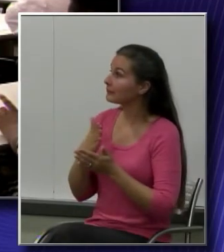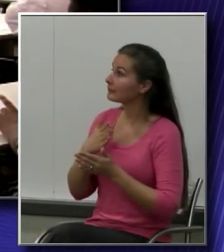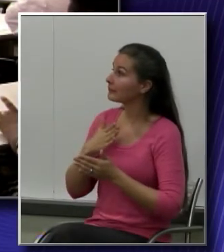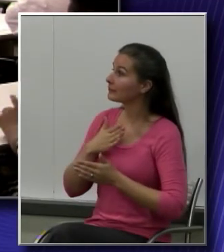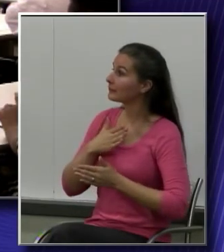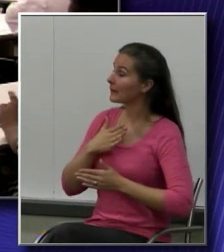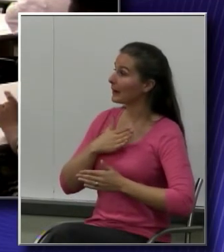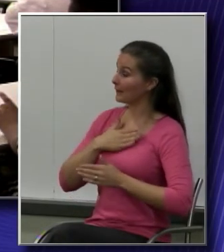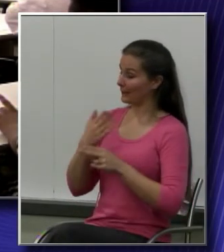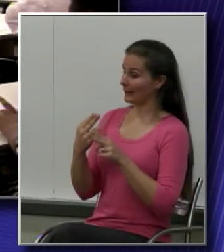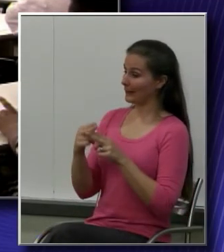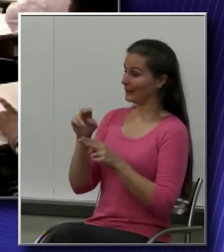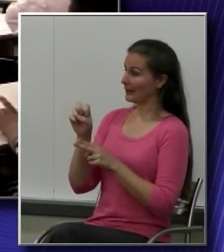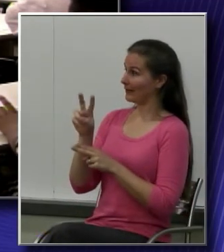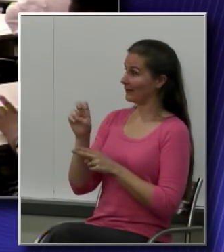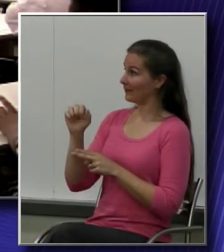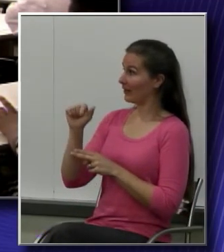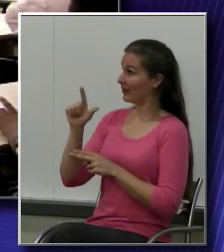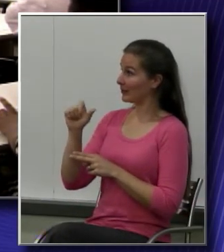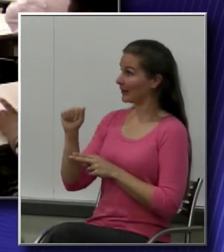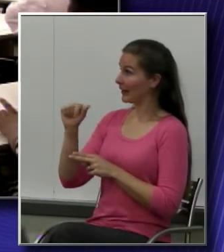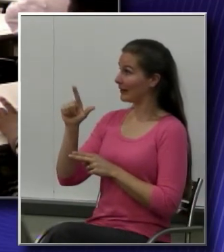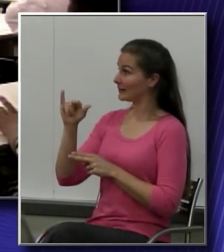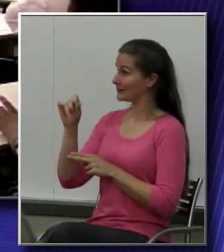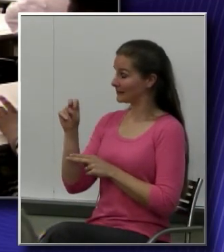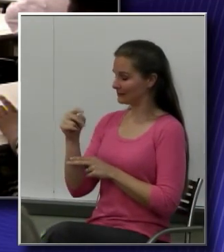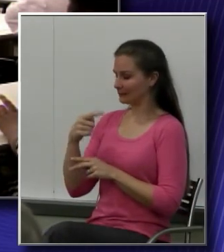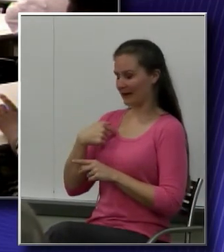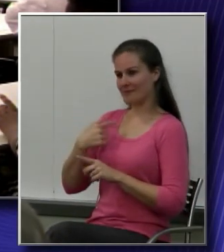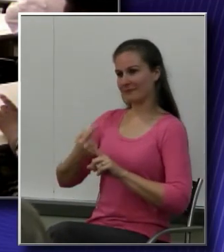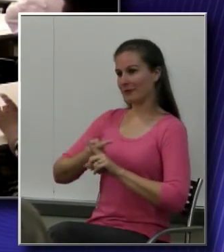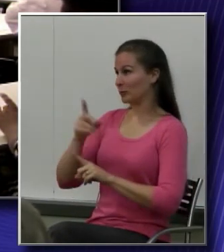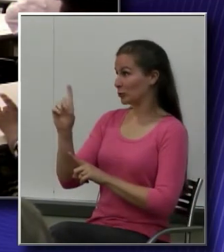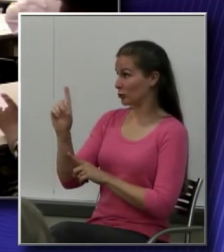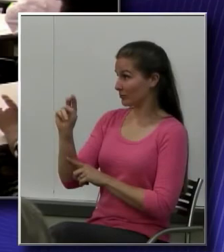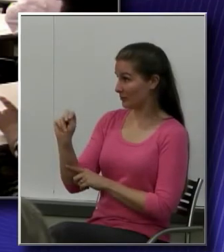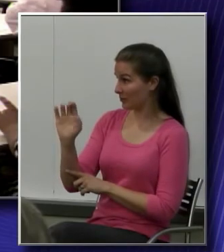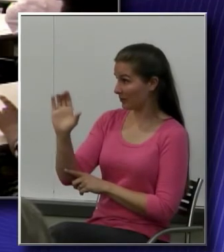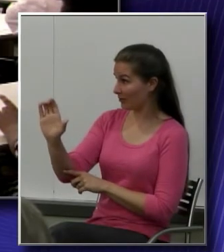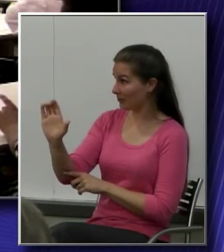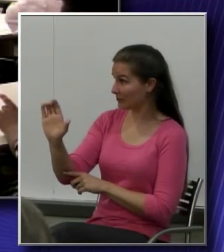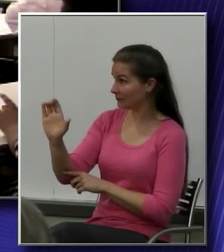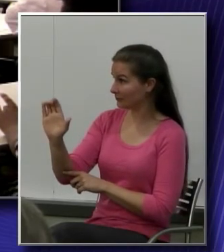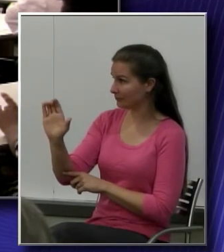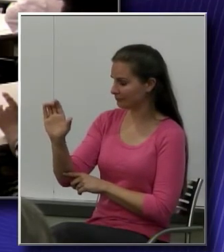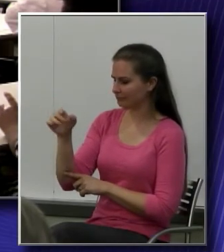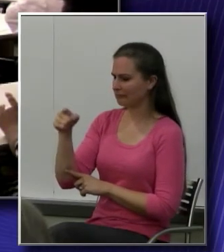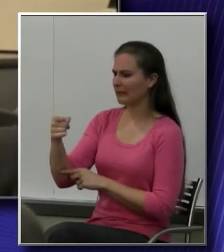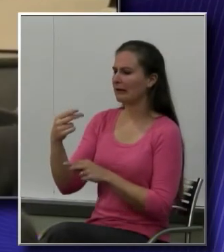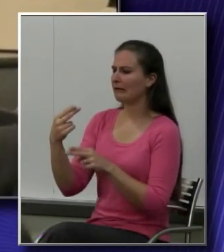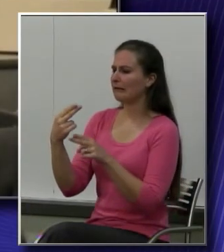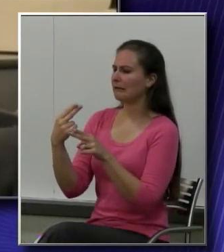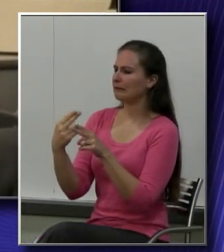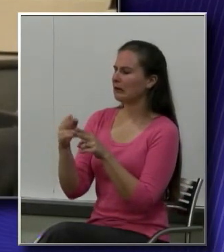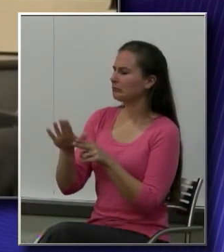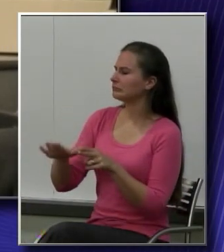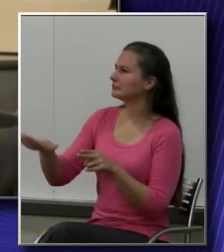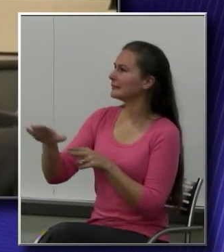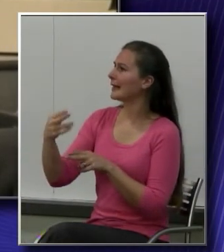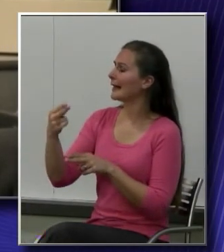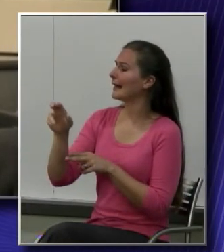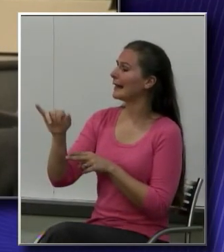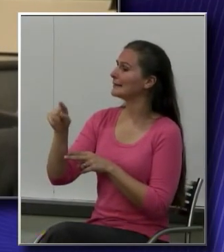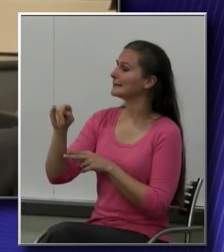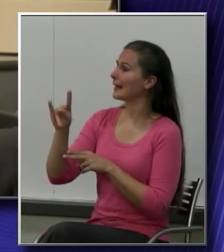Livonia Allison, a native of Durham, North Carolina. They called it Haytime, but basically I grew up in